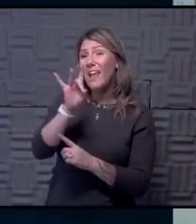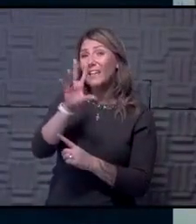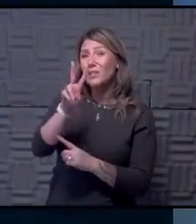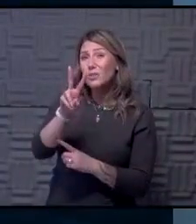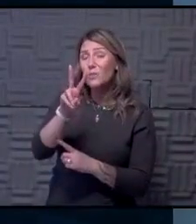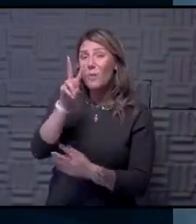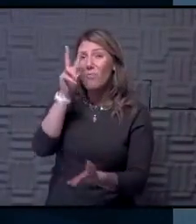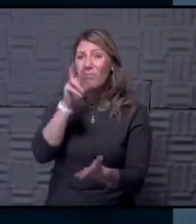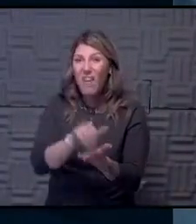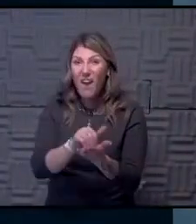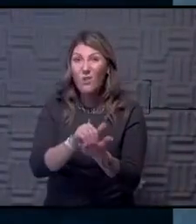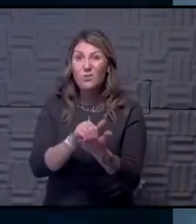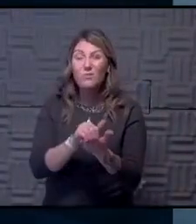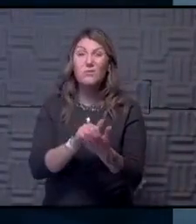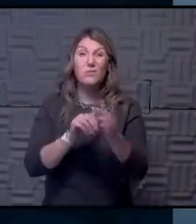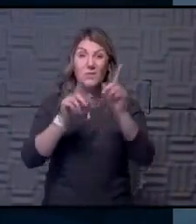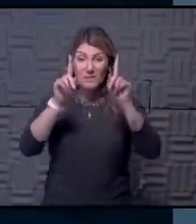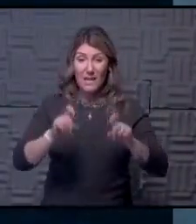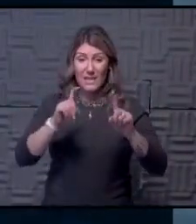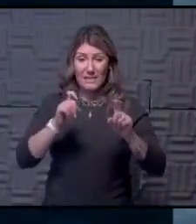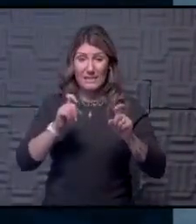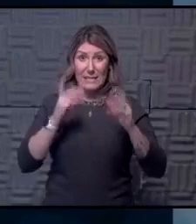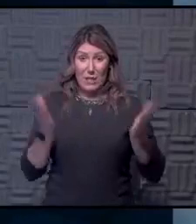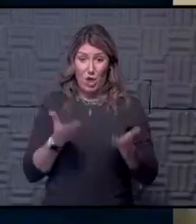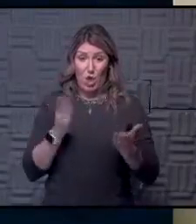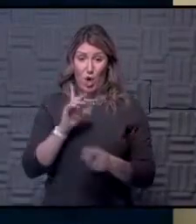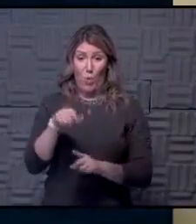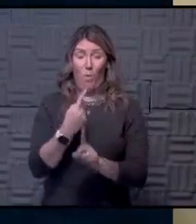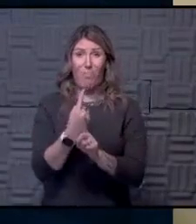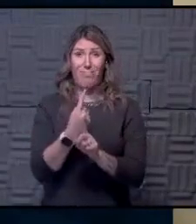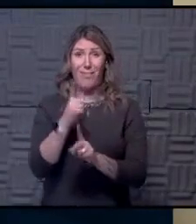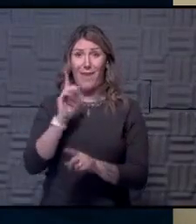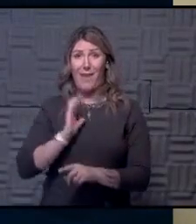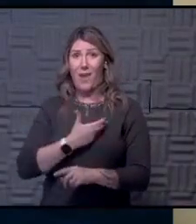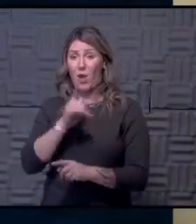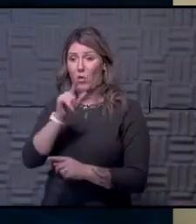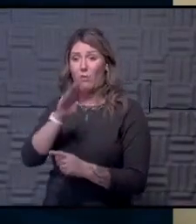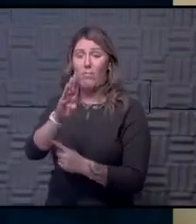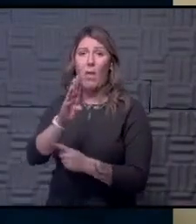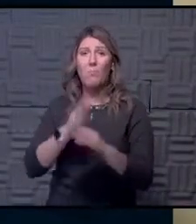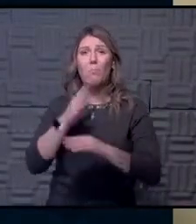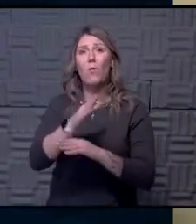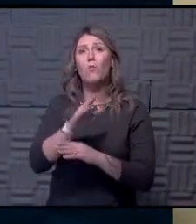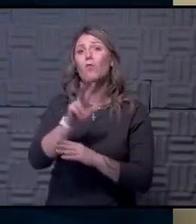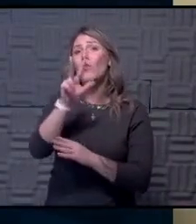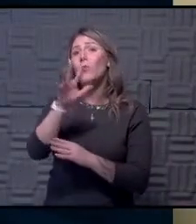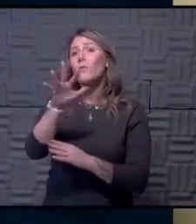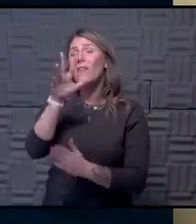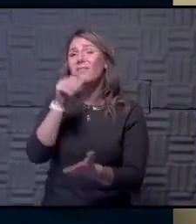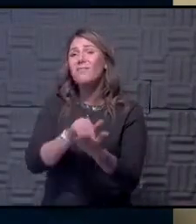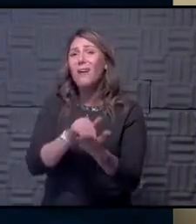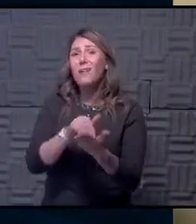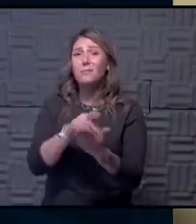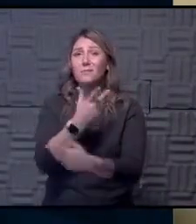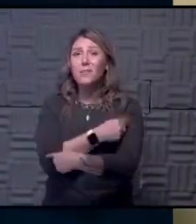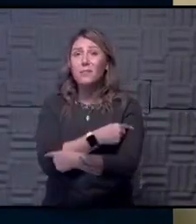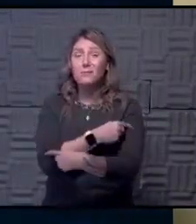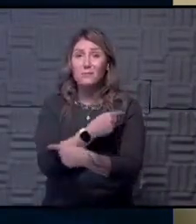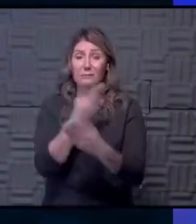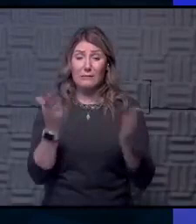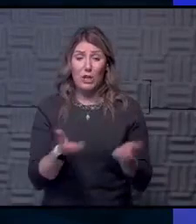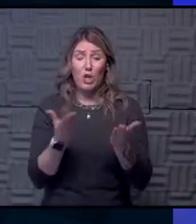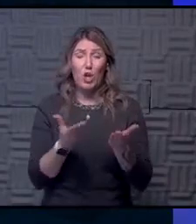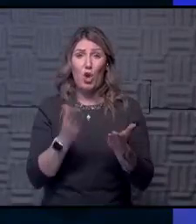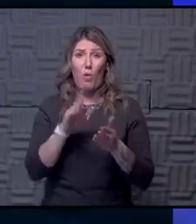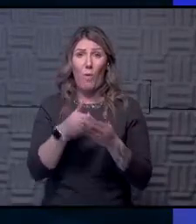182,000 and change tests run just here alone in our lab. Over 35,000 vaccine doses administered here. Any one of those numbers